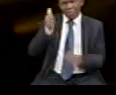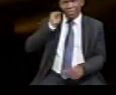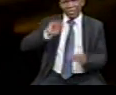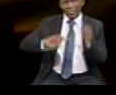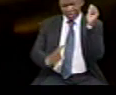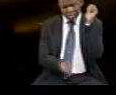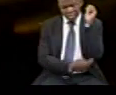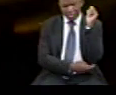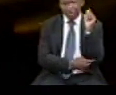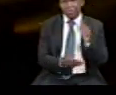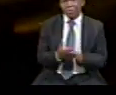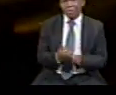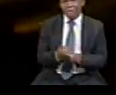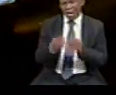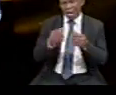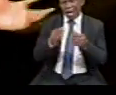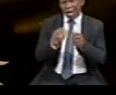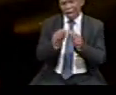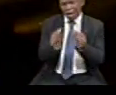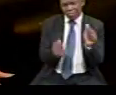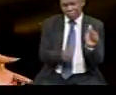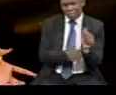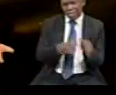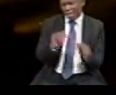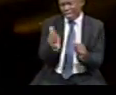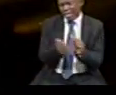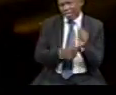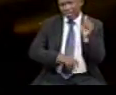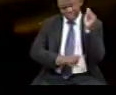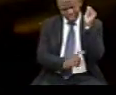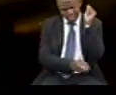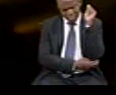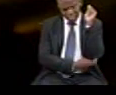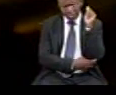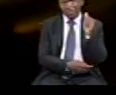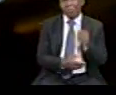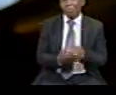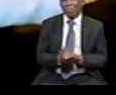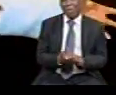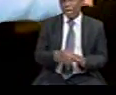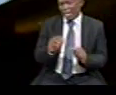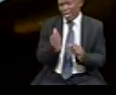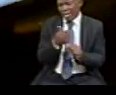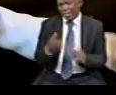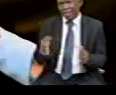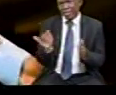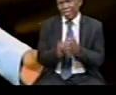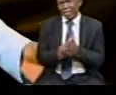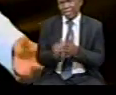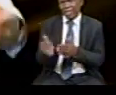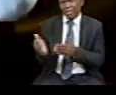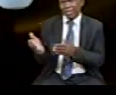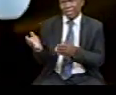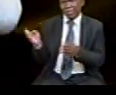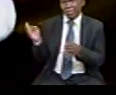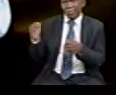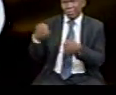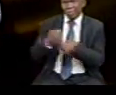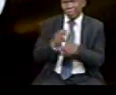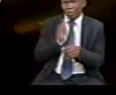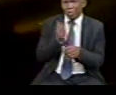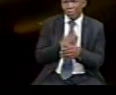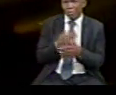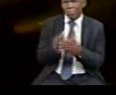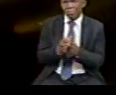temptation, obvious temptation. Temptation when somebody is there and when somebody is not there. Temptation like the temptation that came to Joseph. We make up our